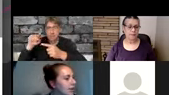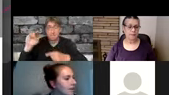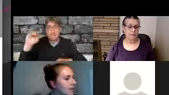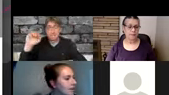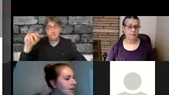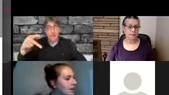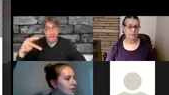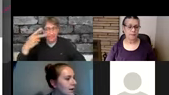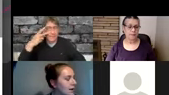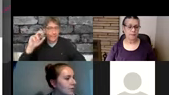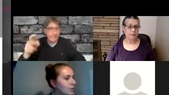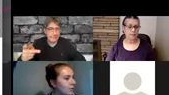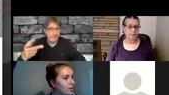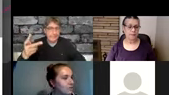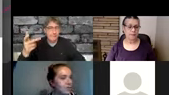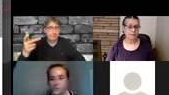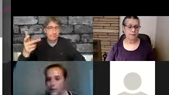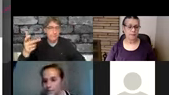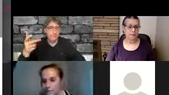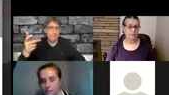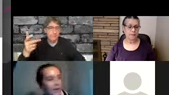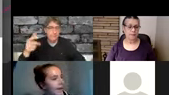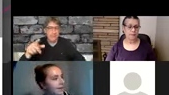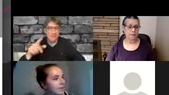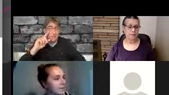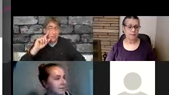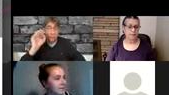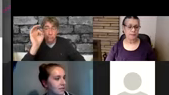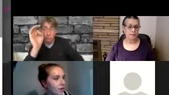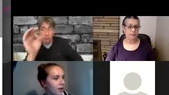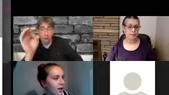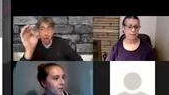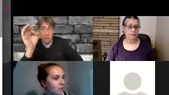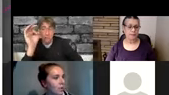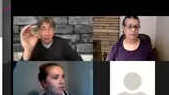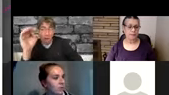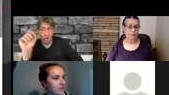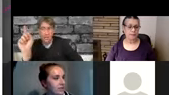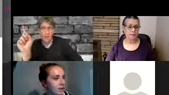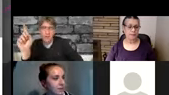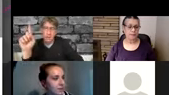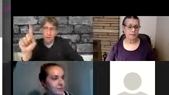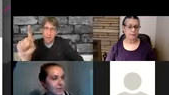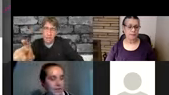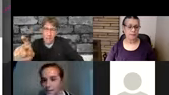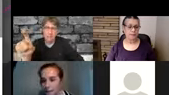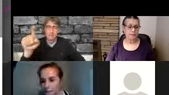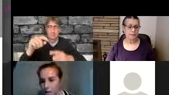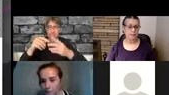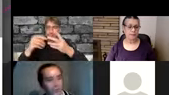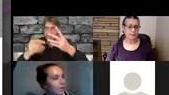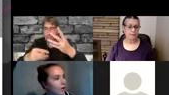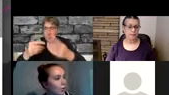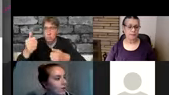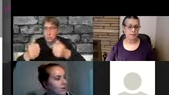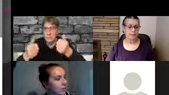Here you can click on one of the dots and see what routes are being served at that